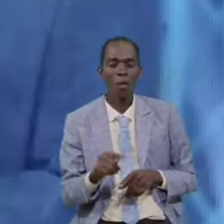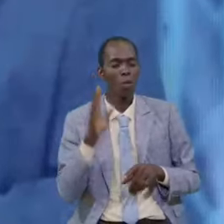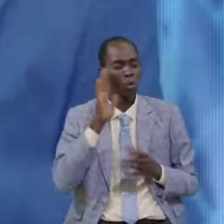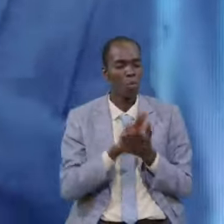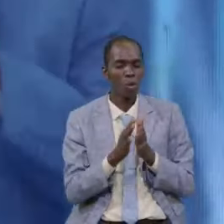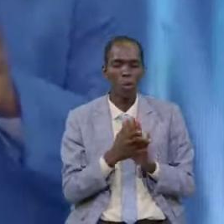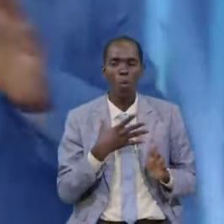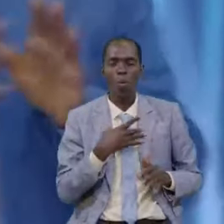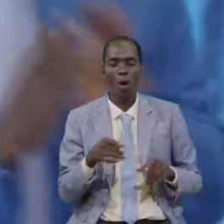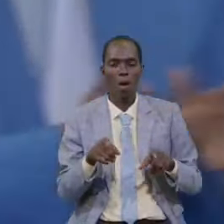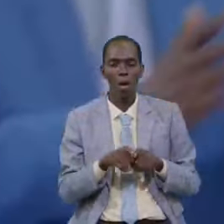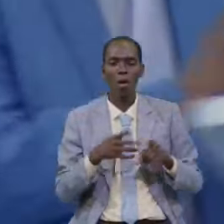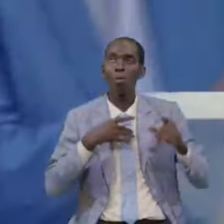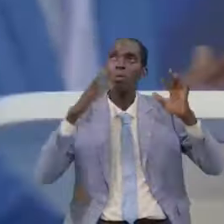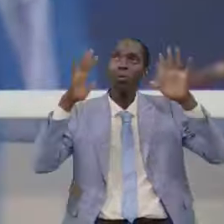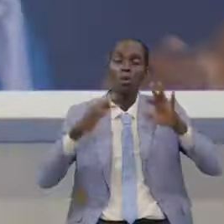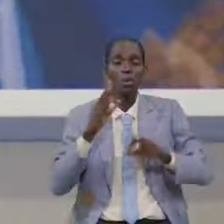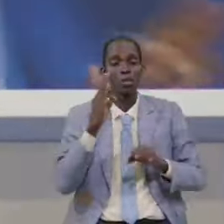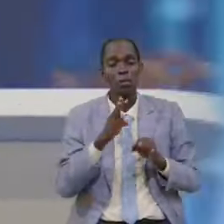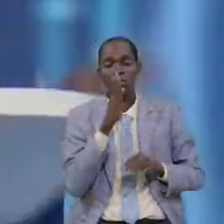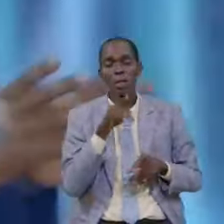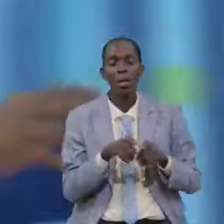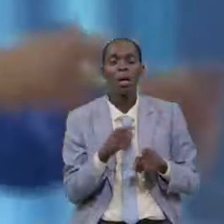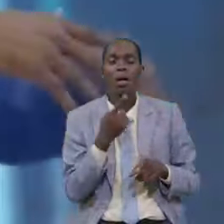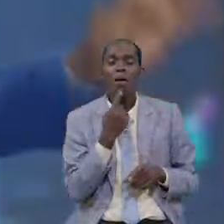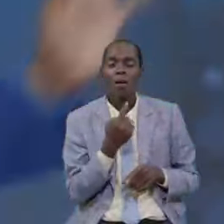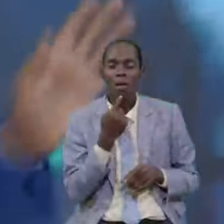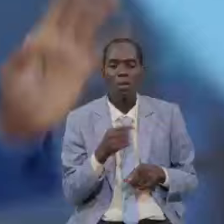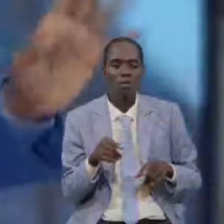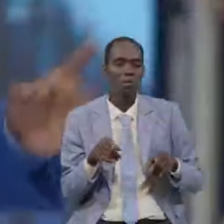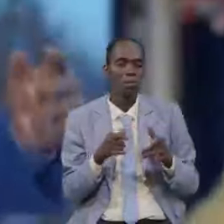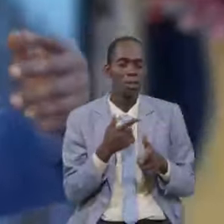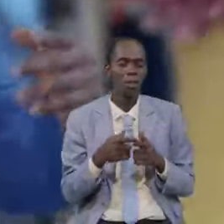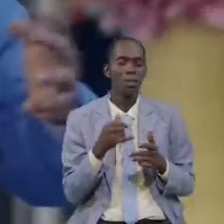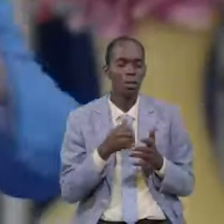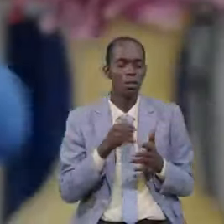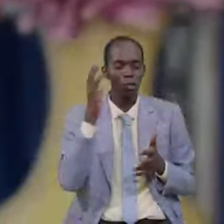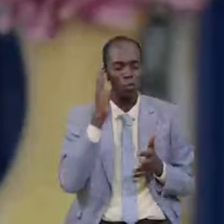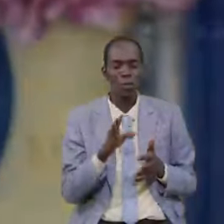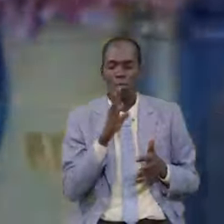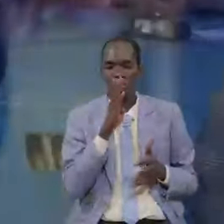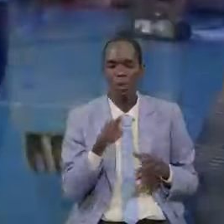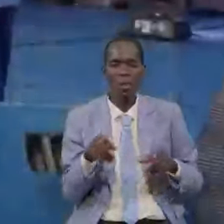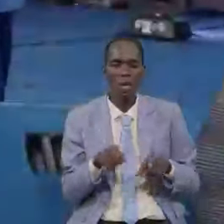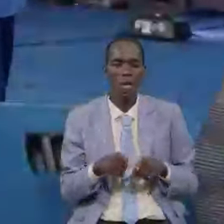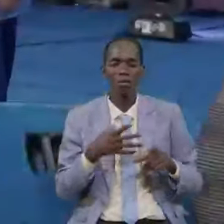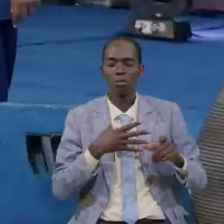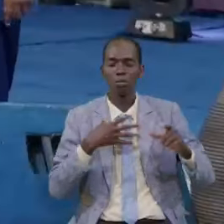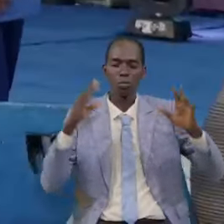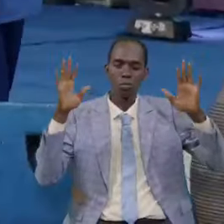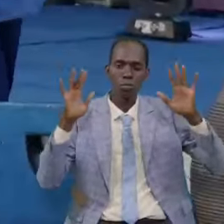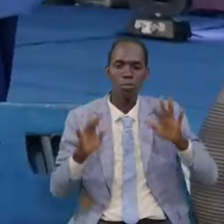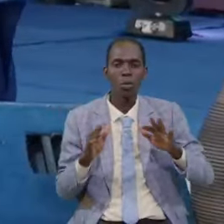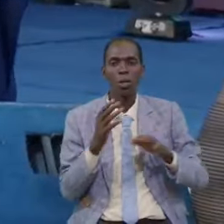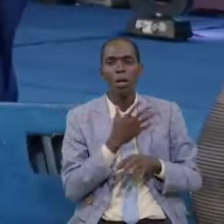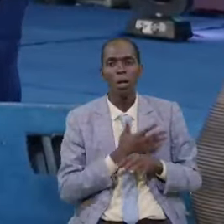be as wool. He invites you to glory by telling you to leave off your sin, and to leave off your iniquity, and to leave that